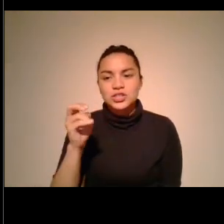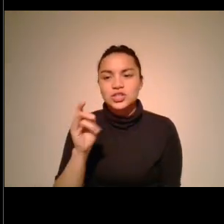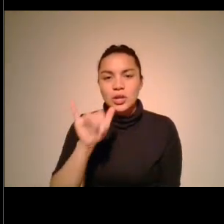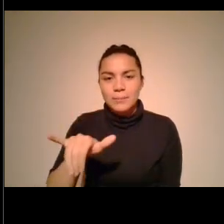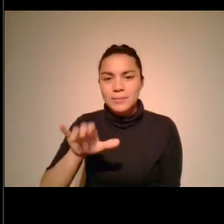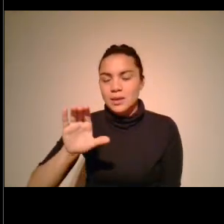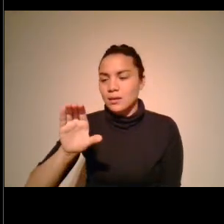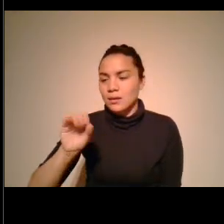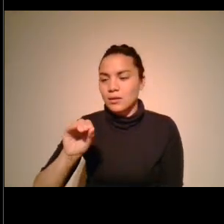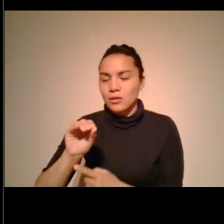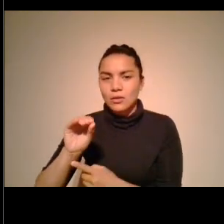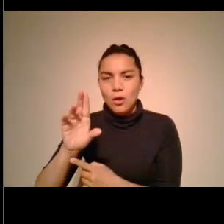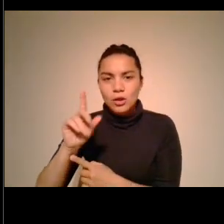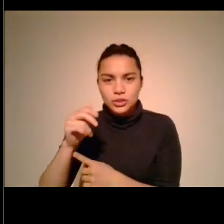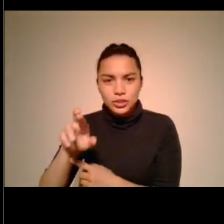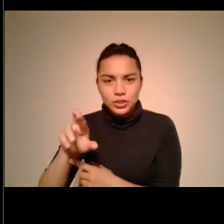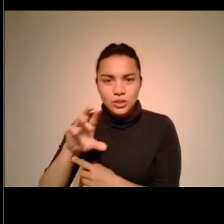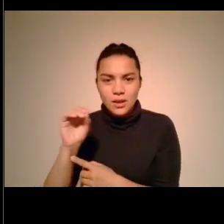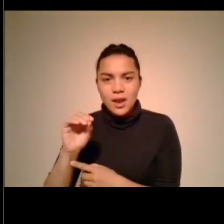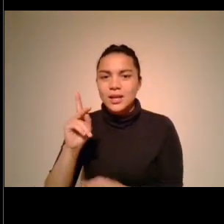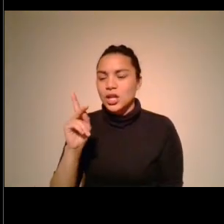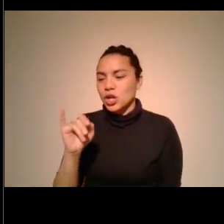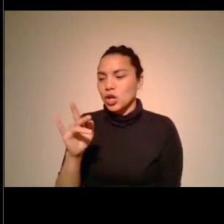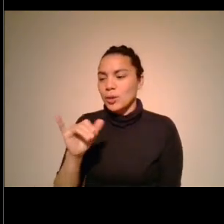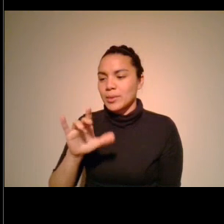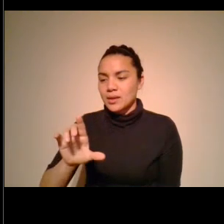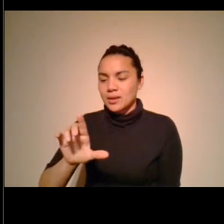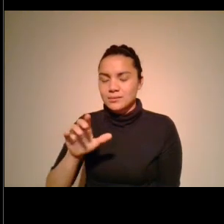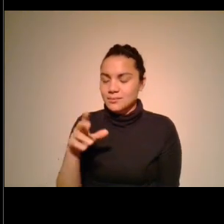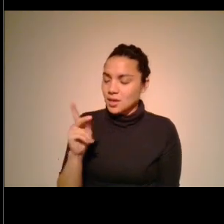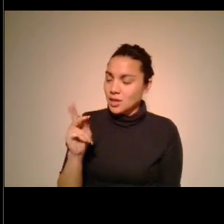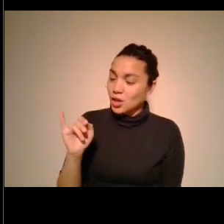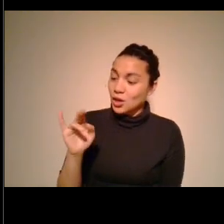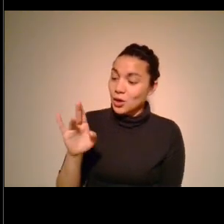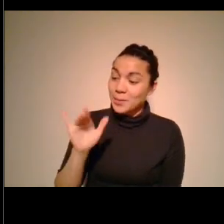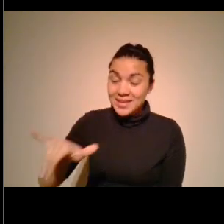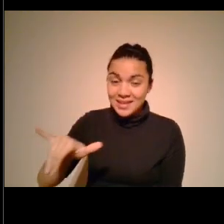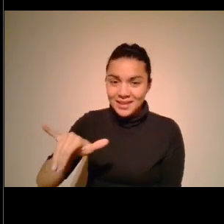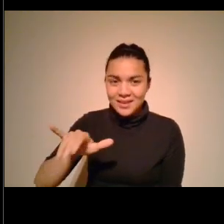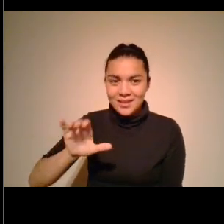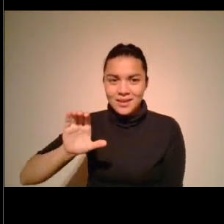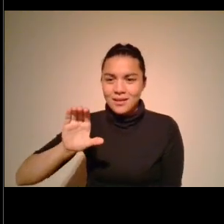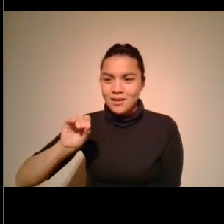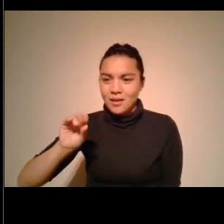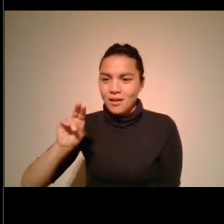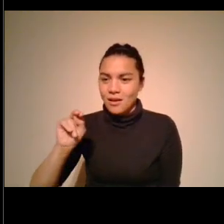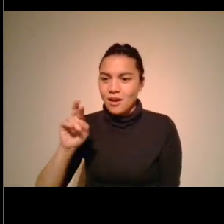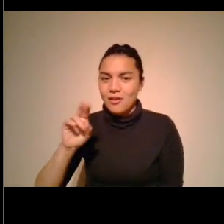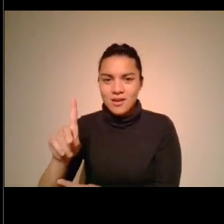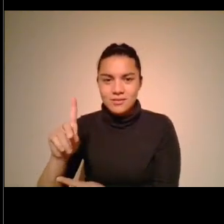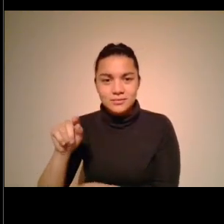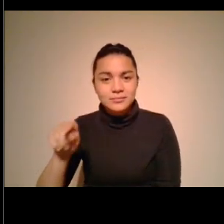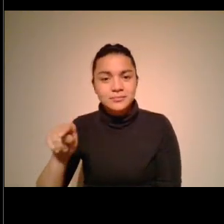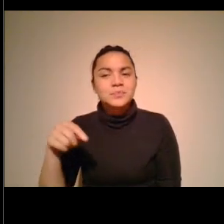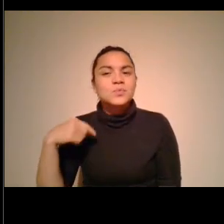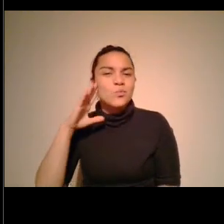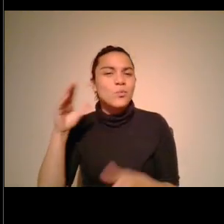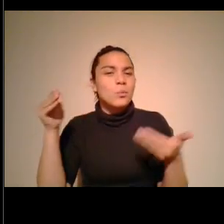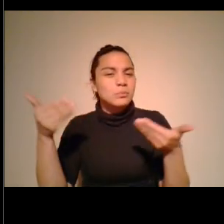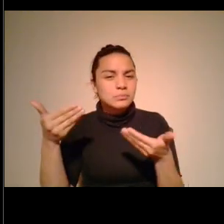both panelists at that panel. We're going to be exploring some more informal topics as well as some more